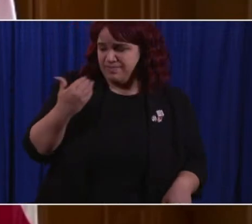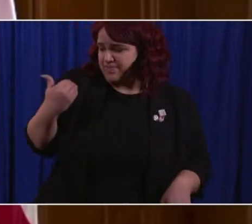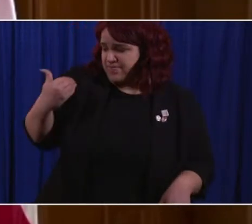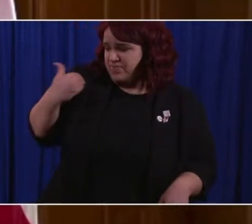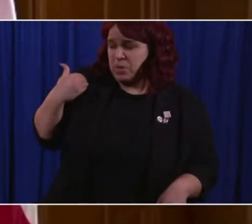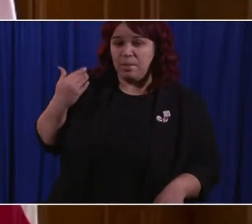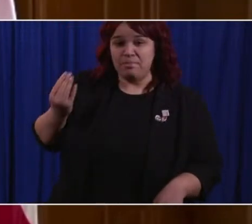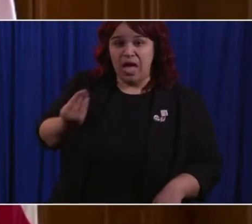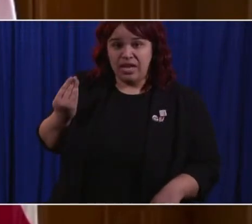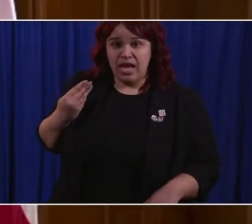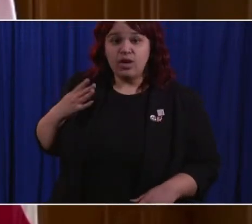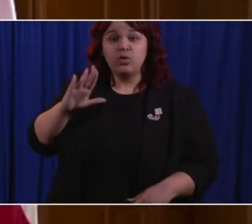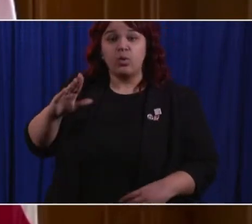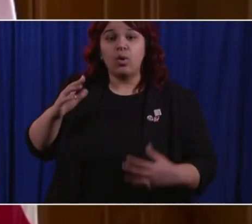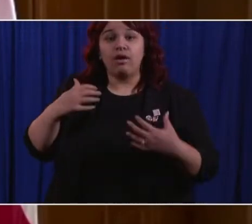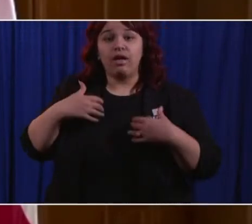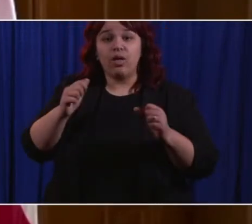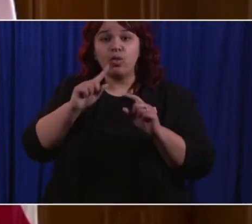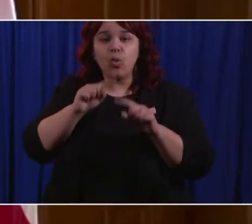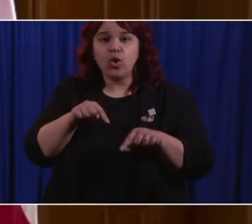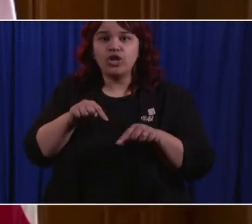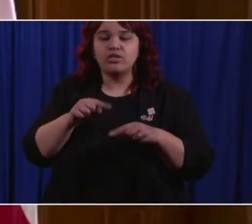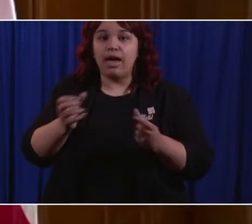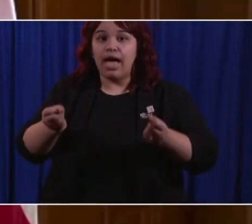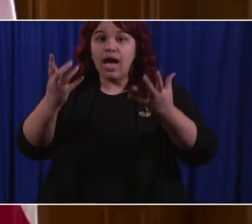them more restrictive?